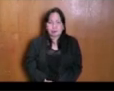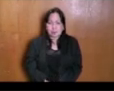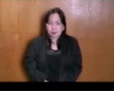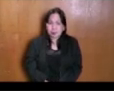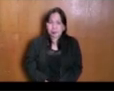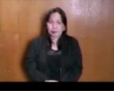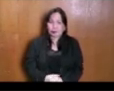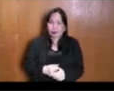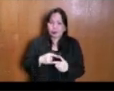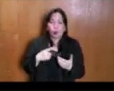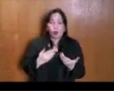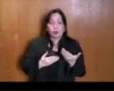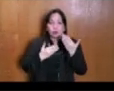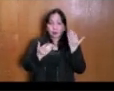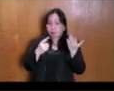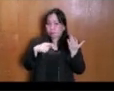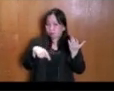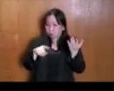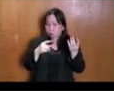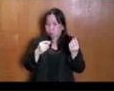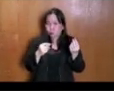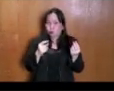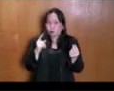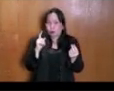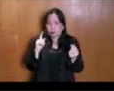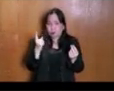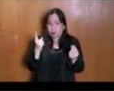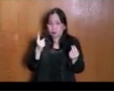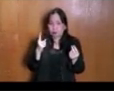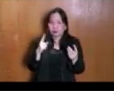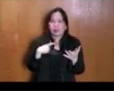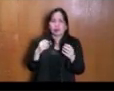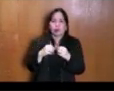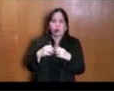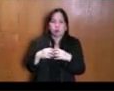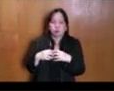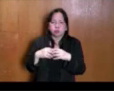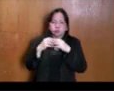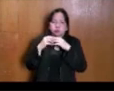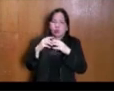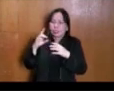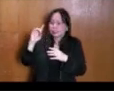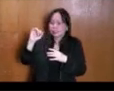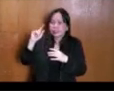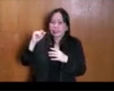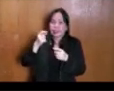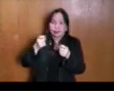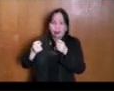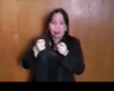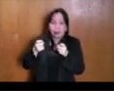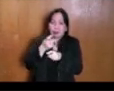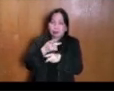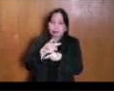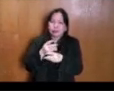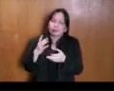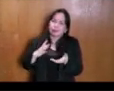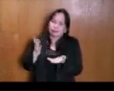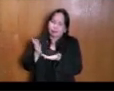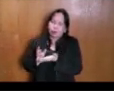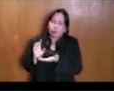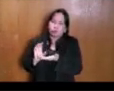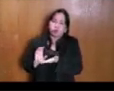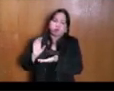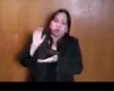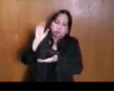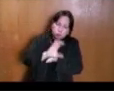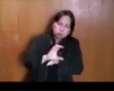So some recommendations on this front is one, we need to strengthen fundamental data governance by investing in the digital